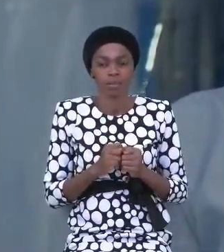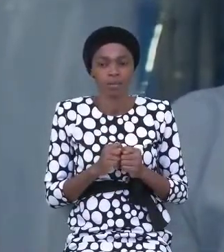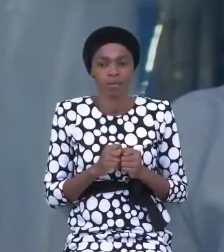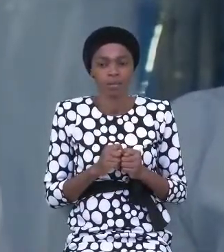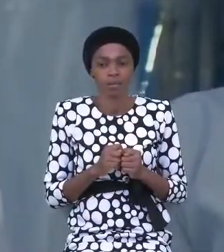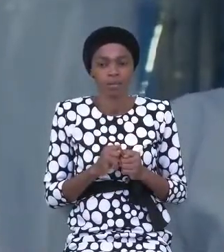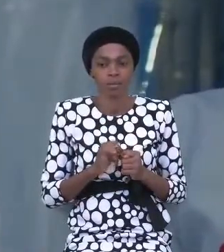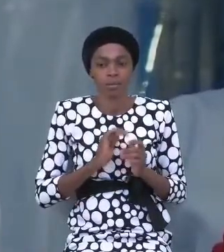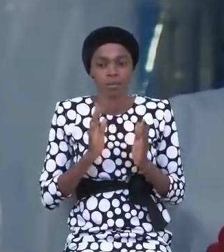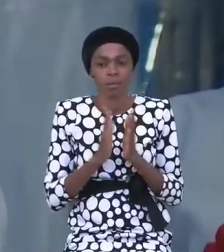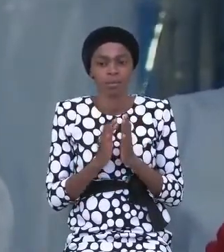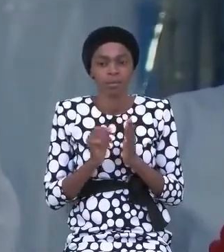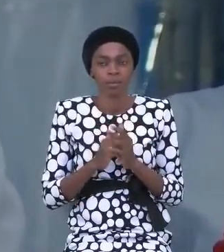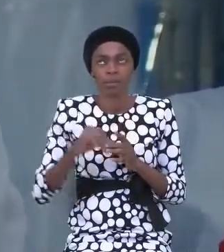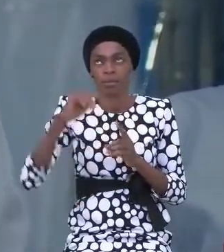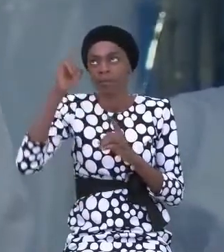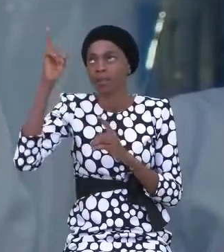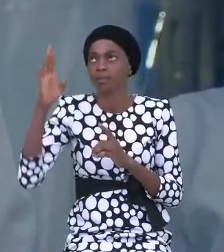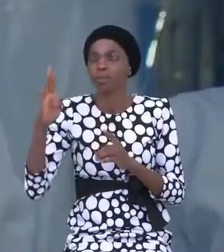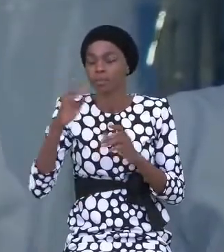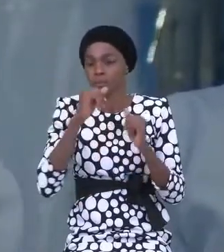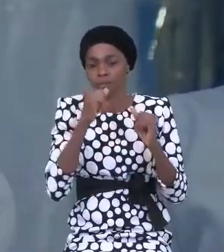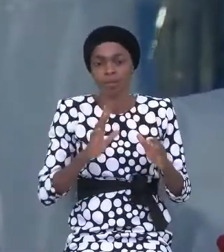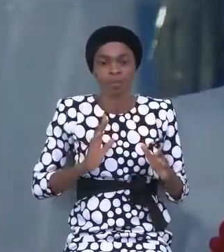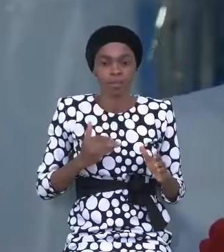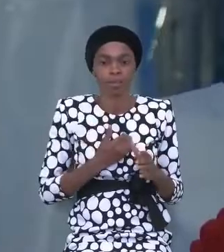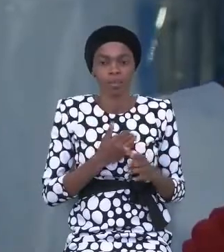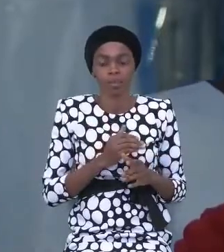I pray He blesses our souls in Jesus' name.